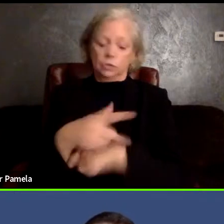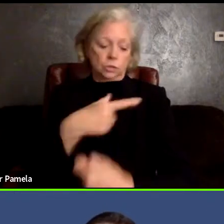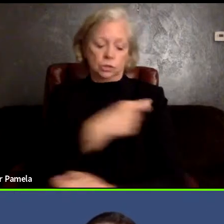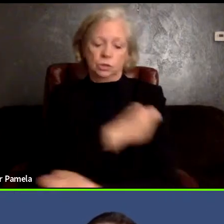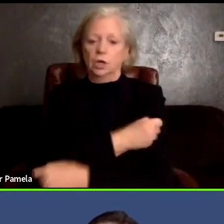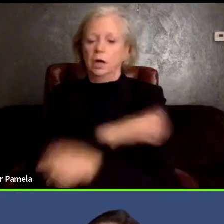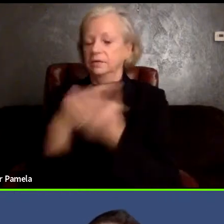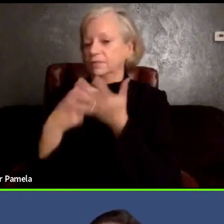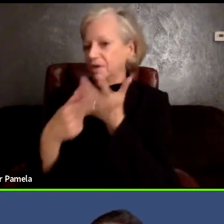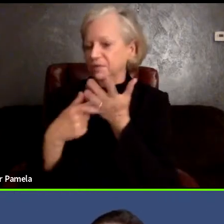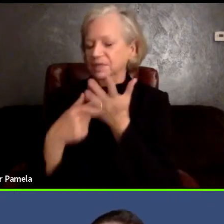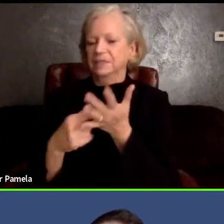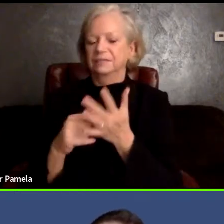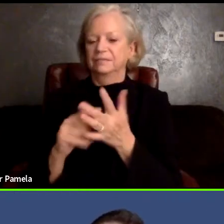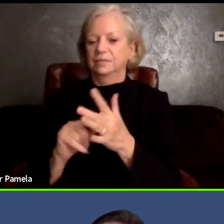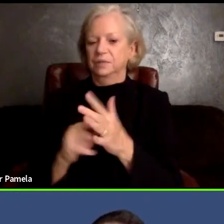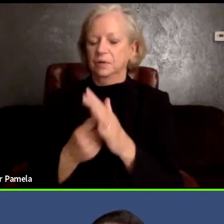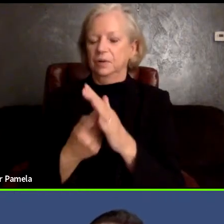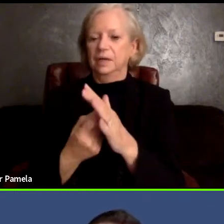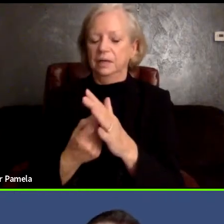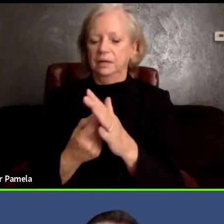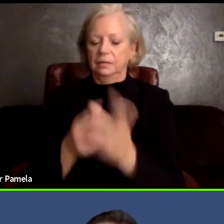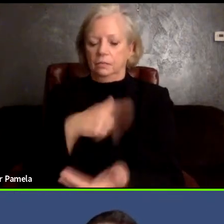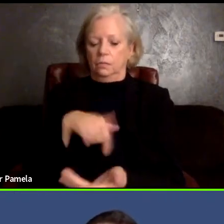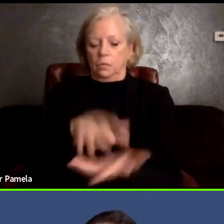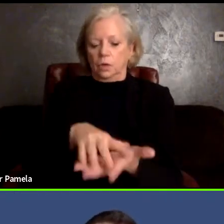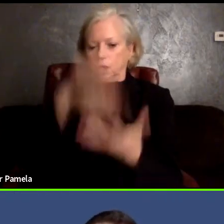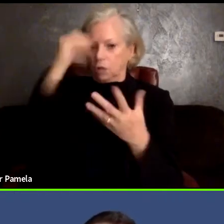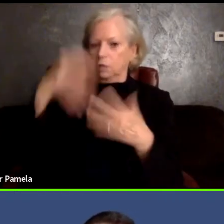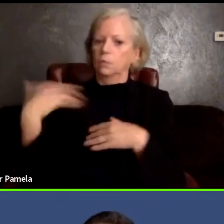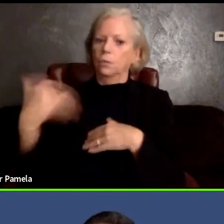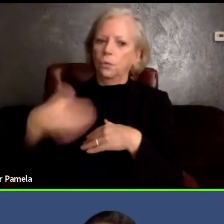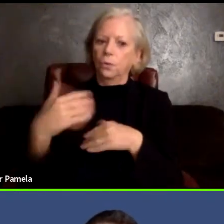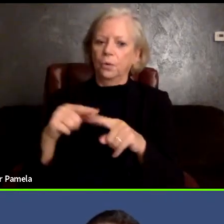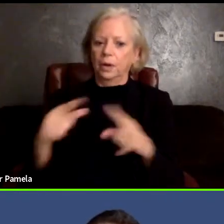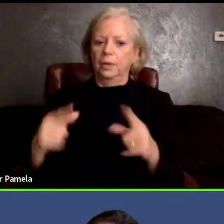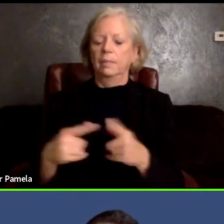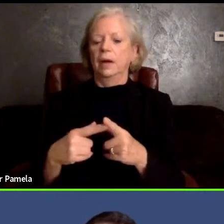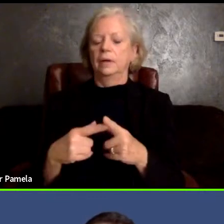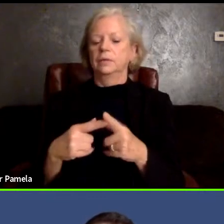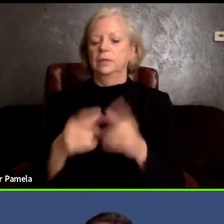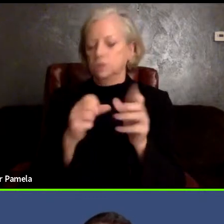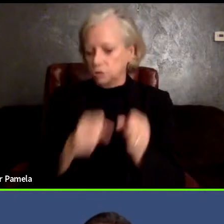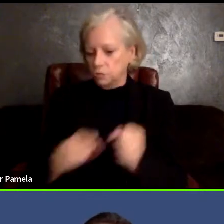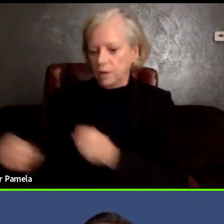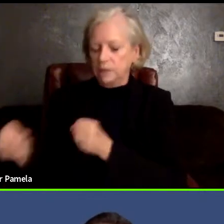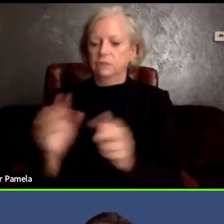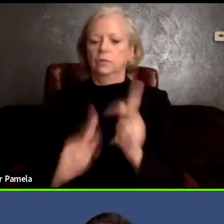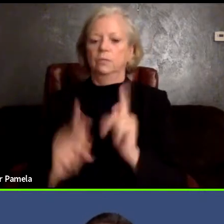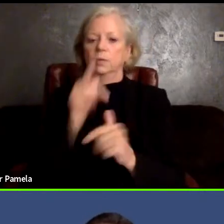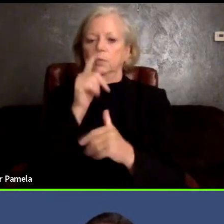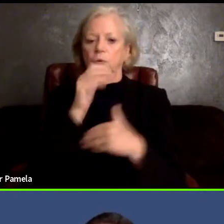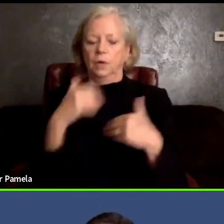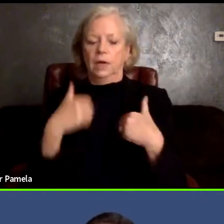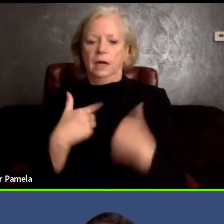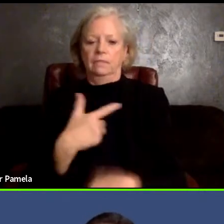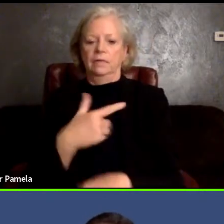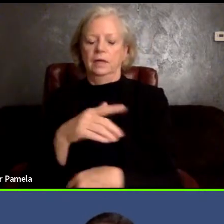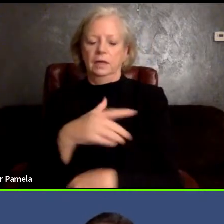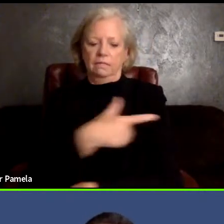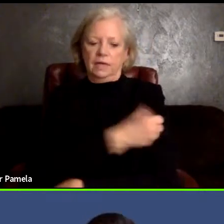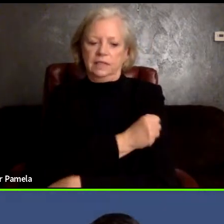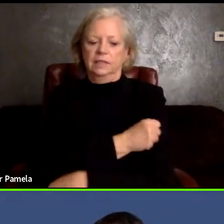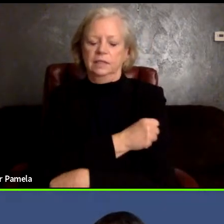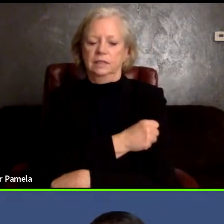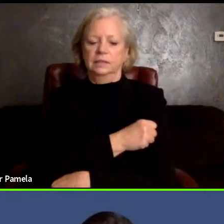So I think we're going to learn a lot about strategy for people who got different vaccines next week when FDA, and